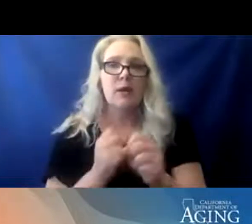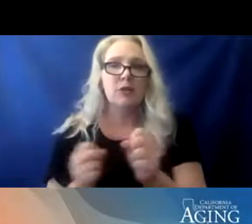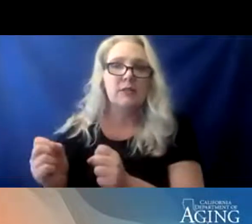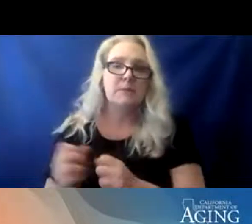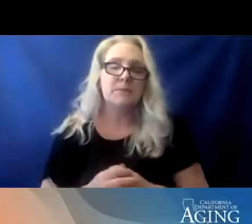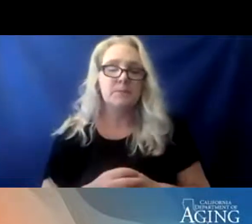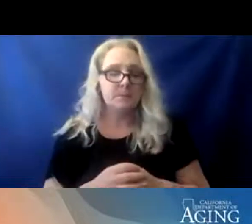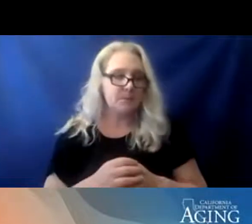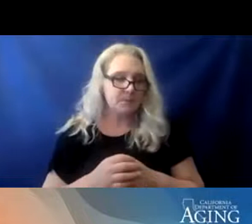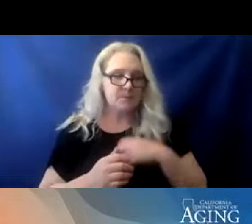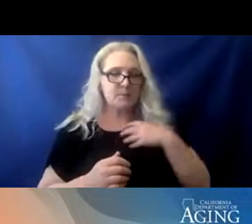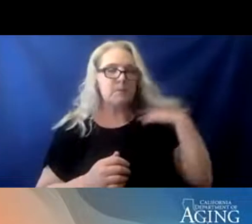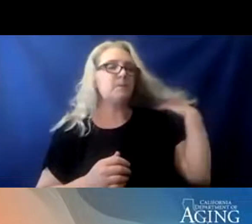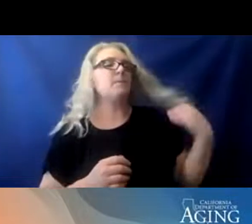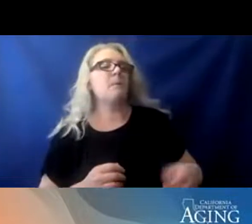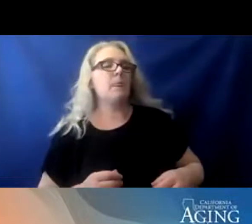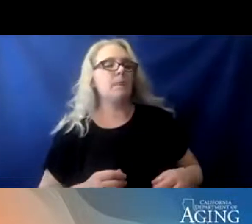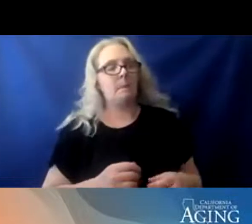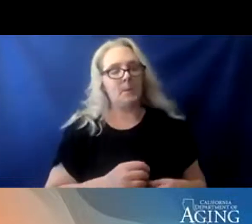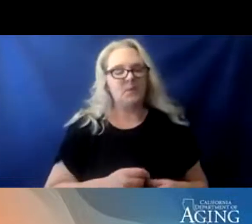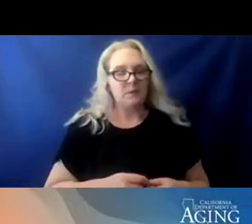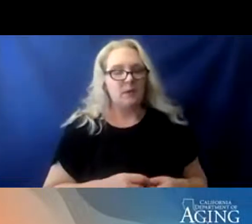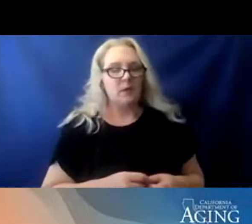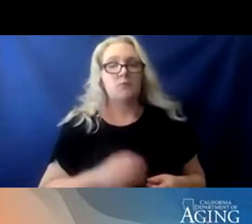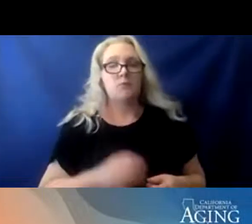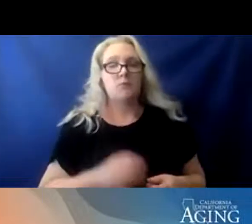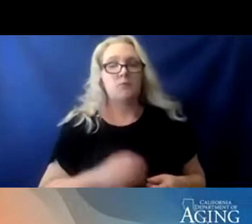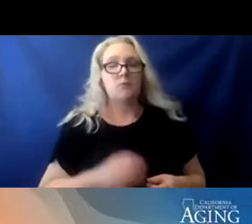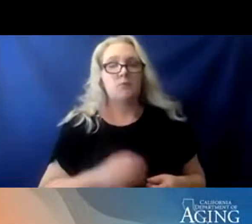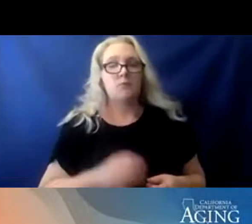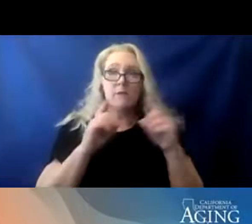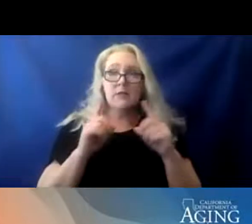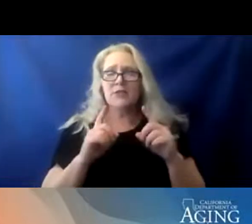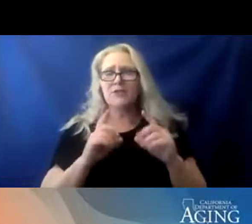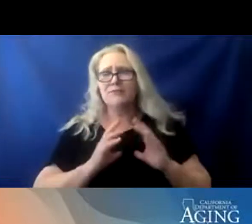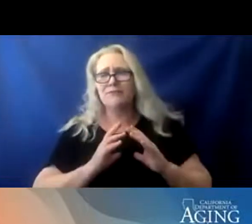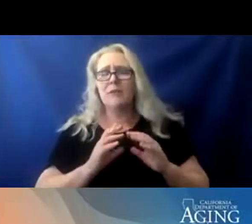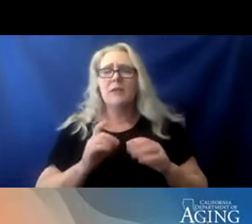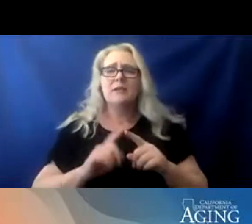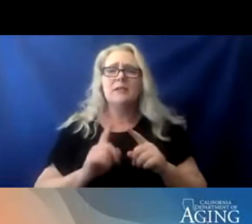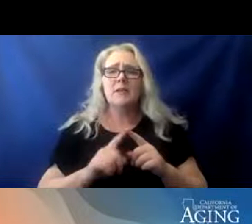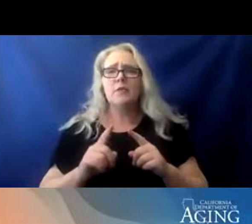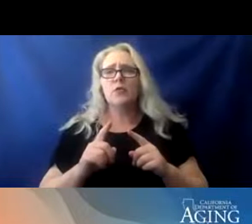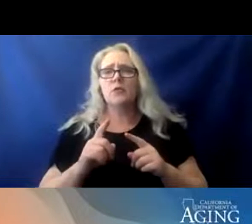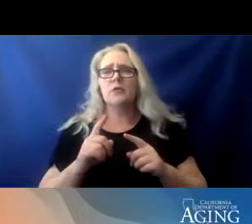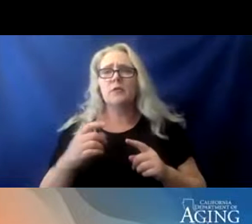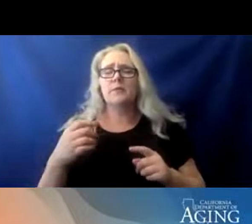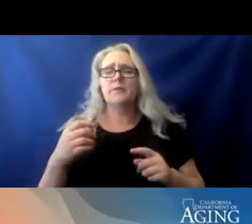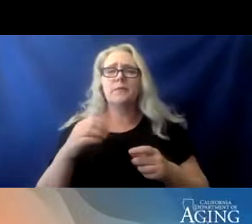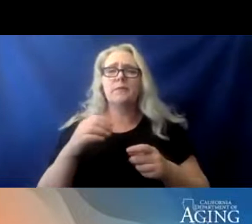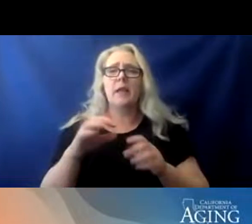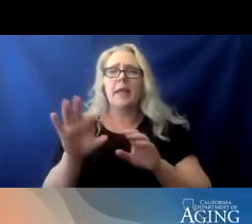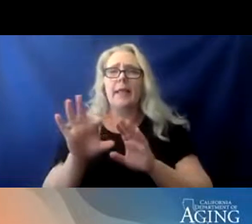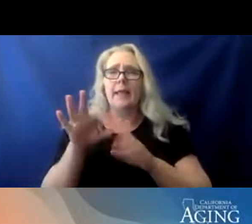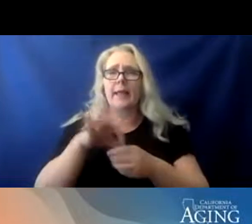been really great to hear those conversations. There are local elected officials there, advocates, and tons of local champions who are working on